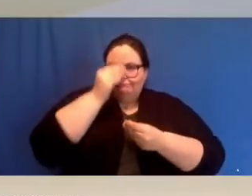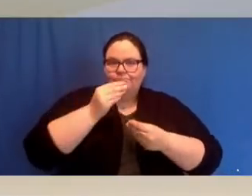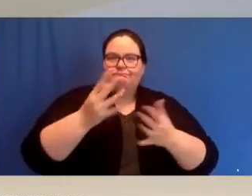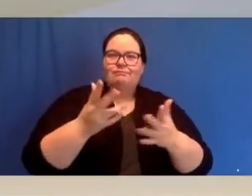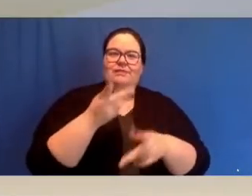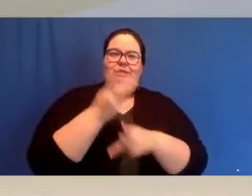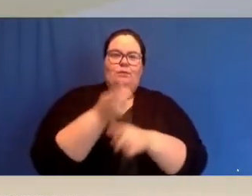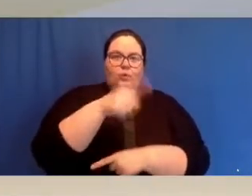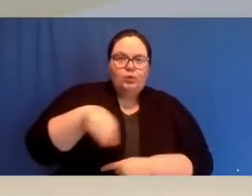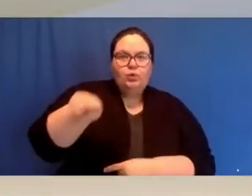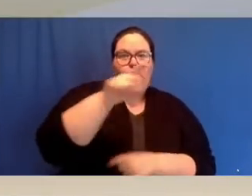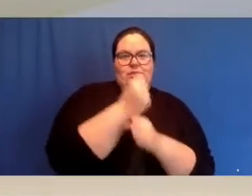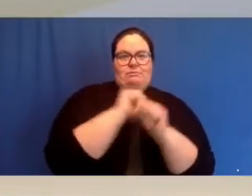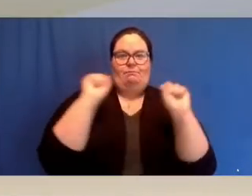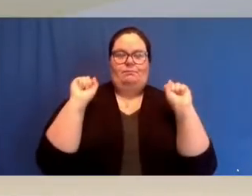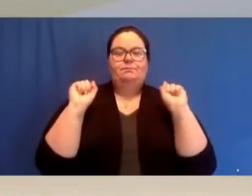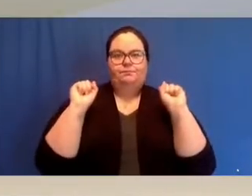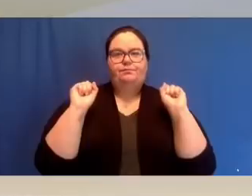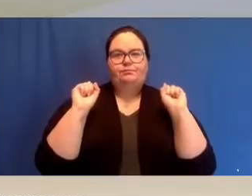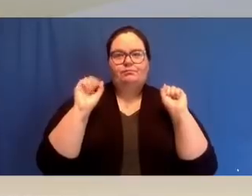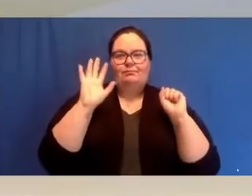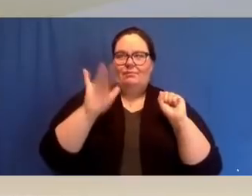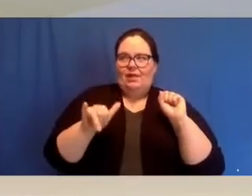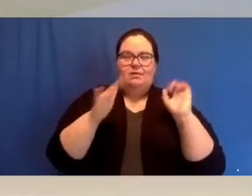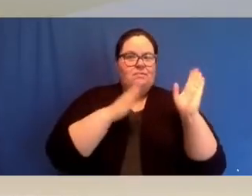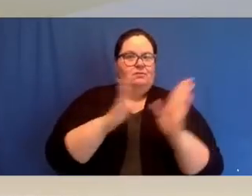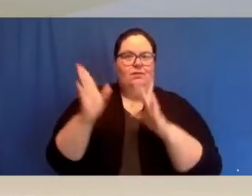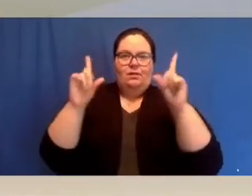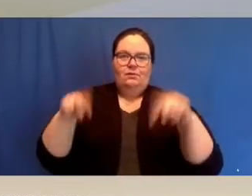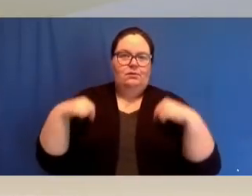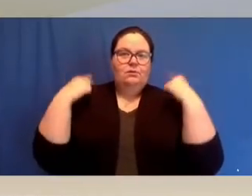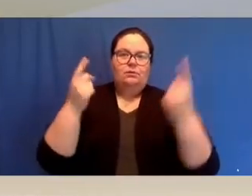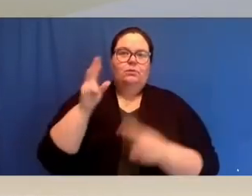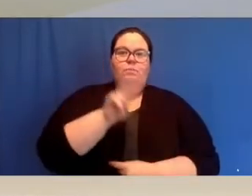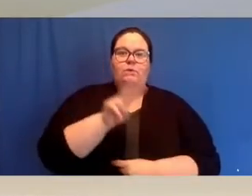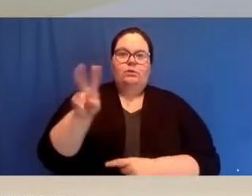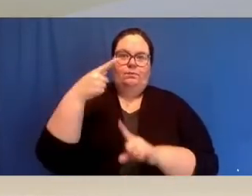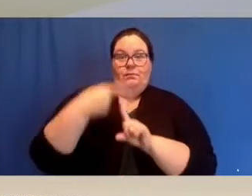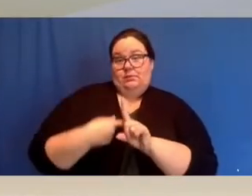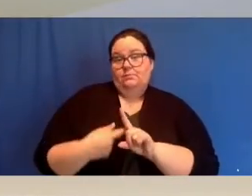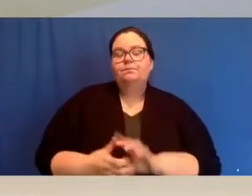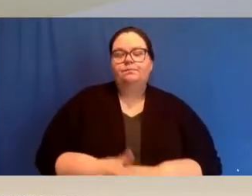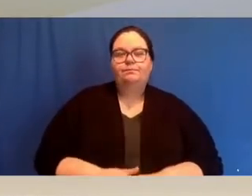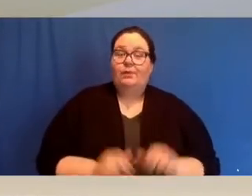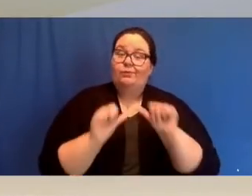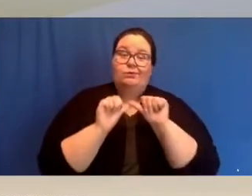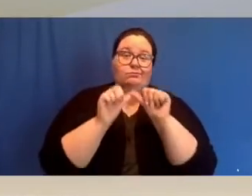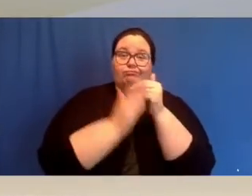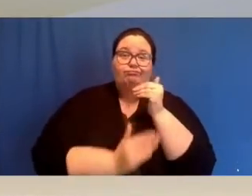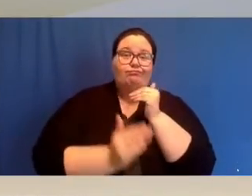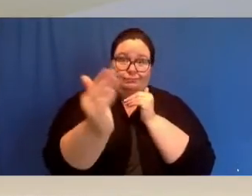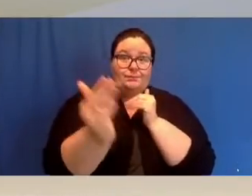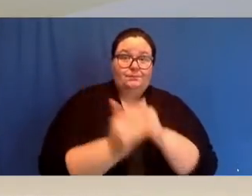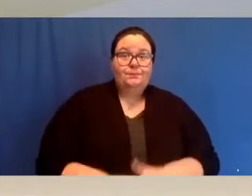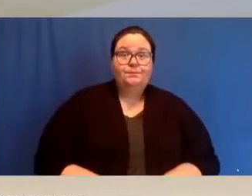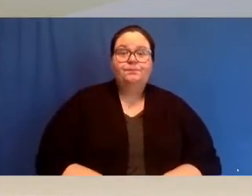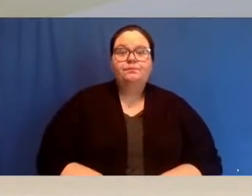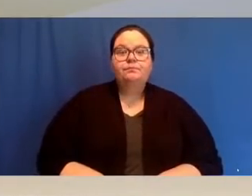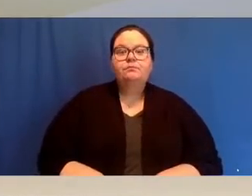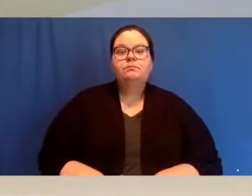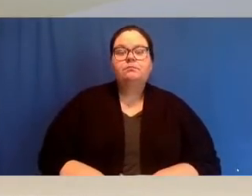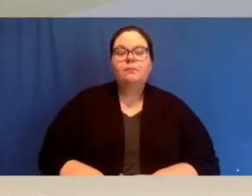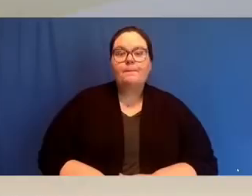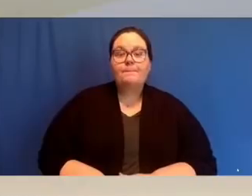safe, and that is what we have done through the 22 months of this pandemic, and we will continue to do so. I want to